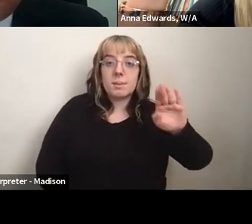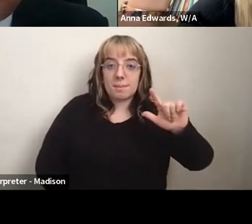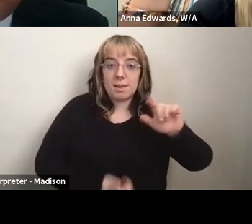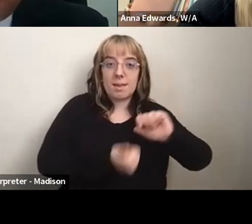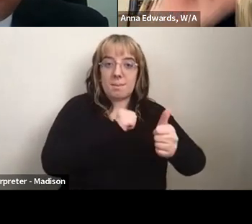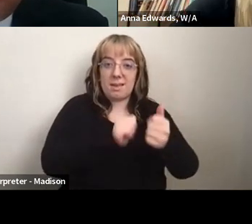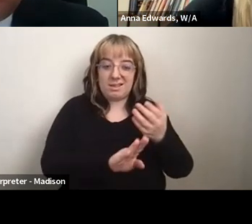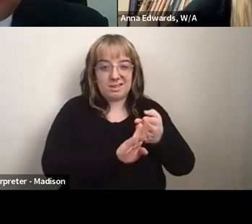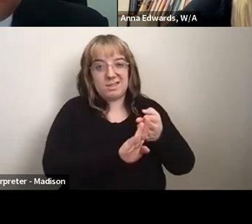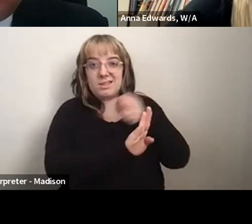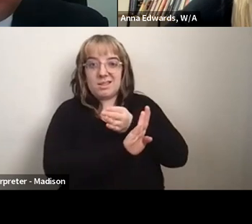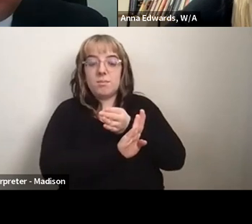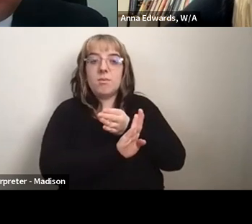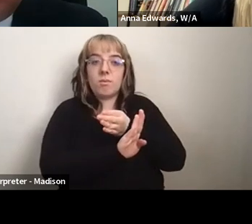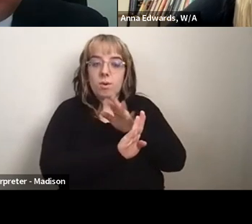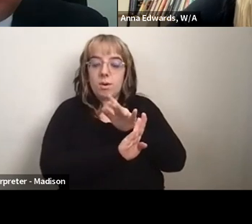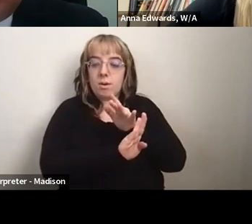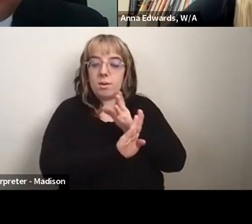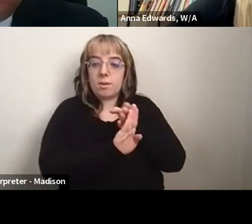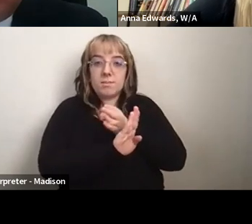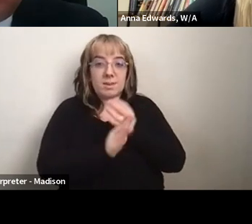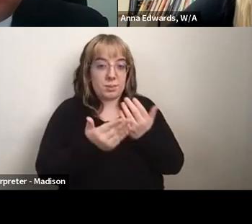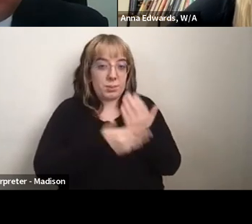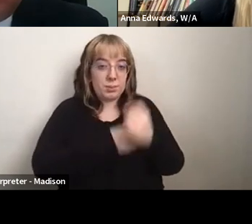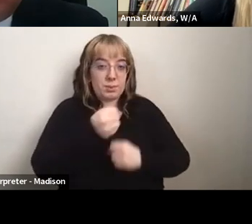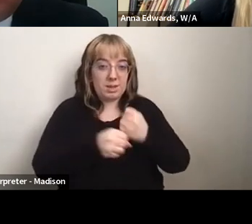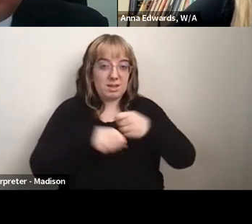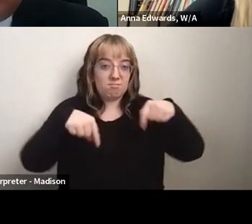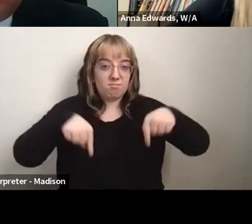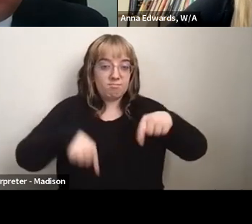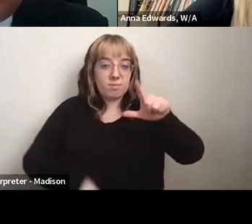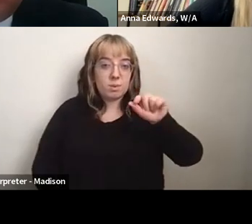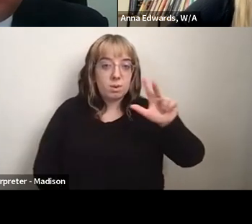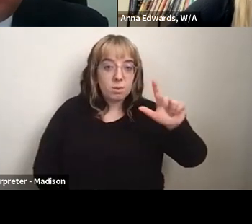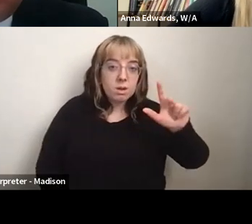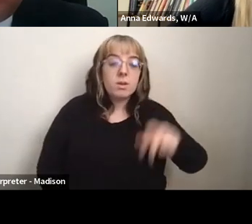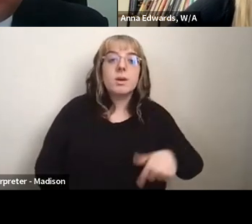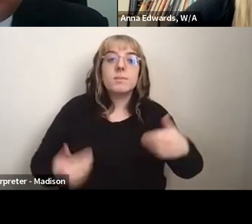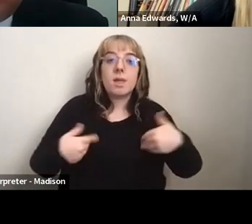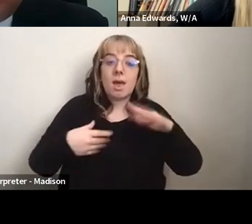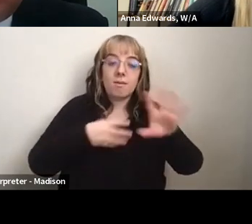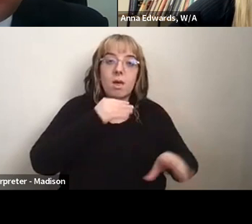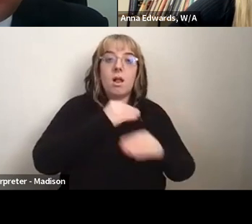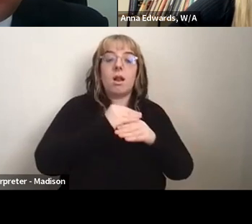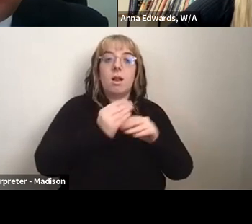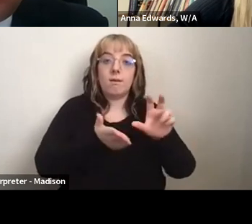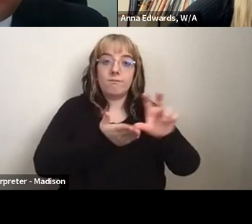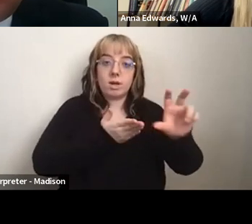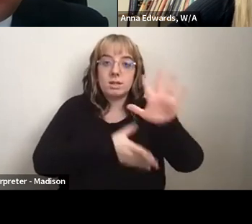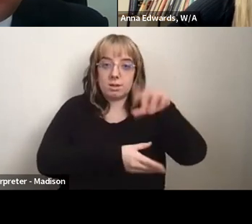right before the new year, there's actually additional funding that was